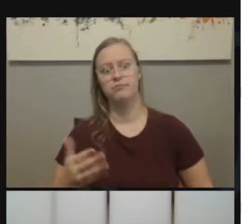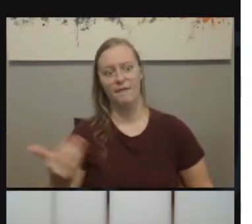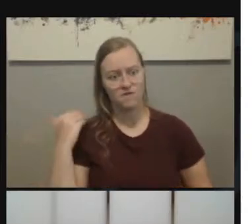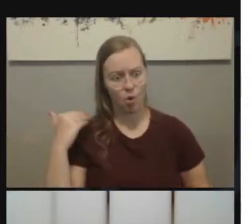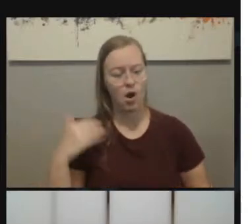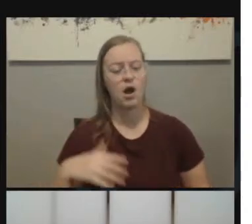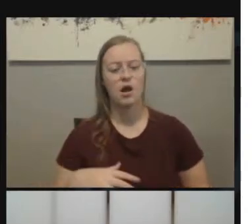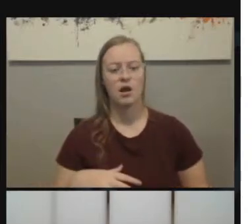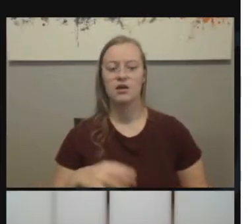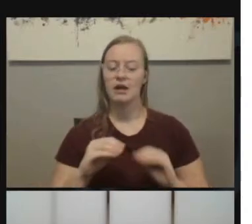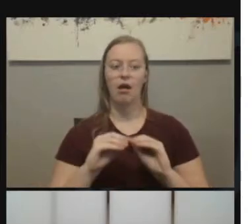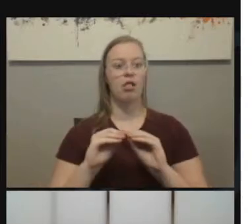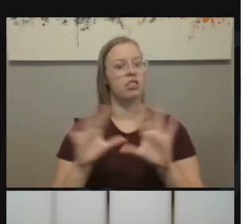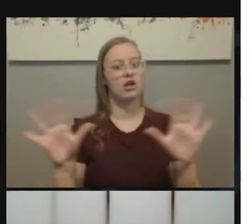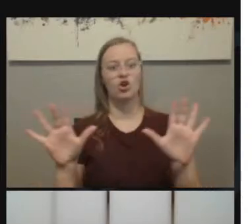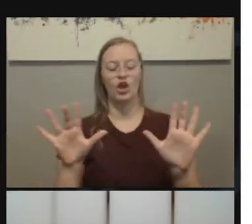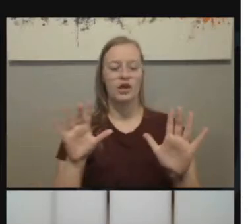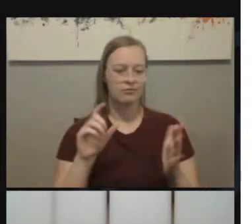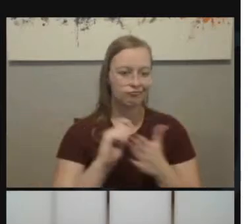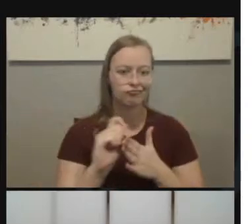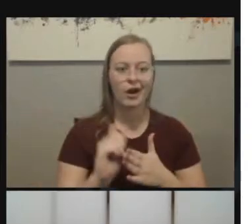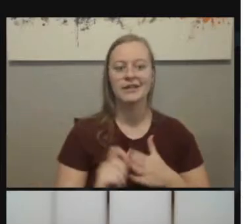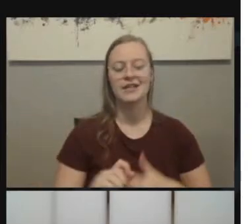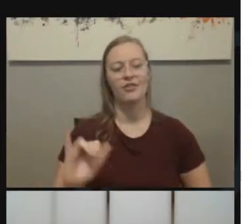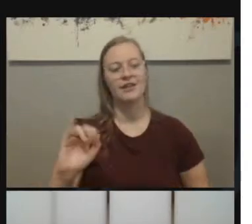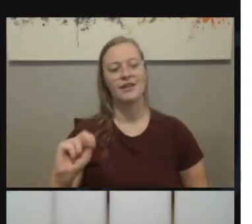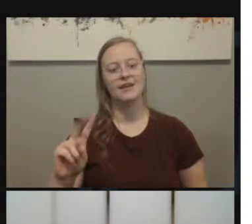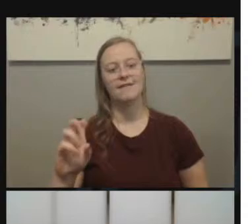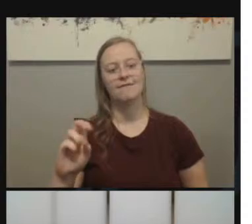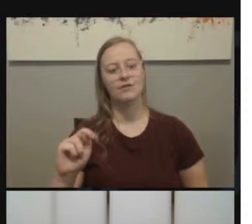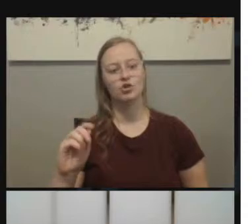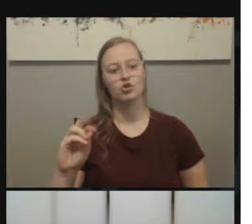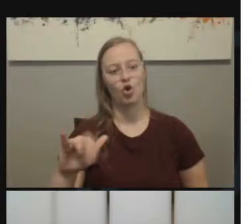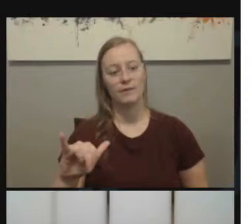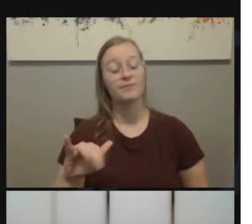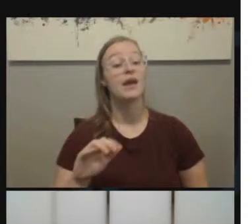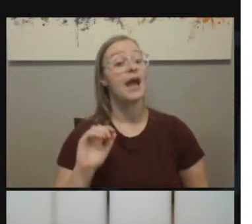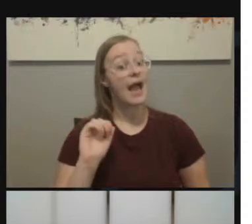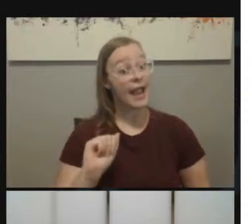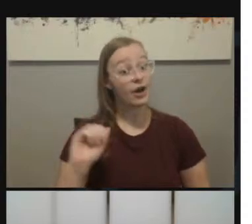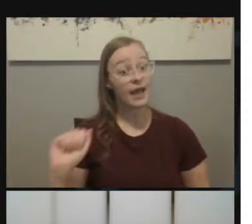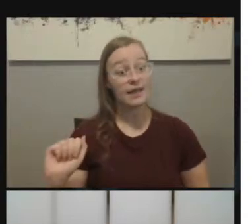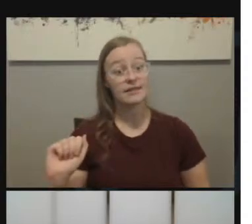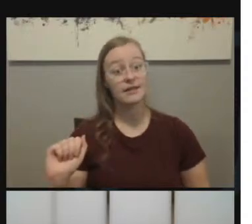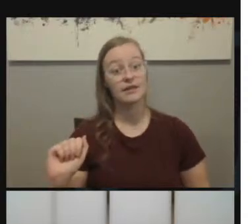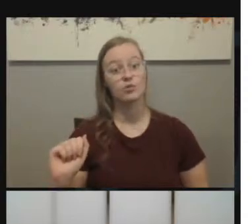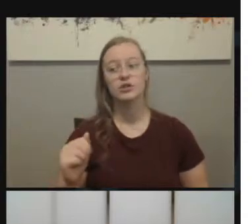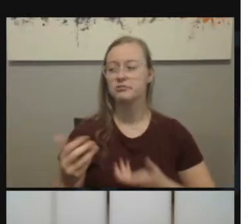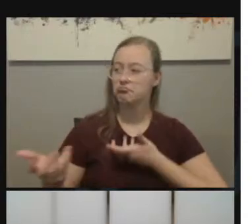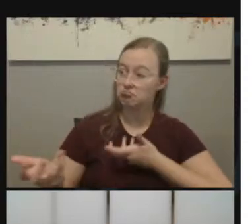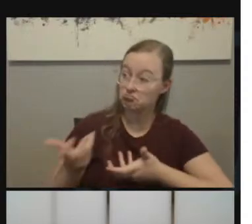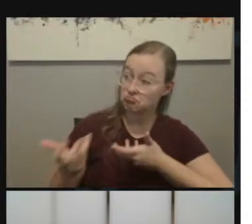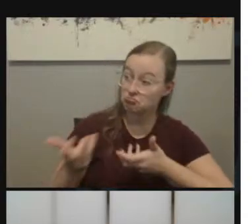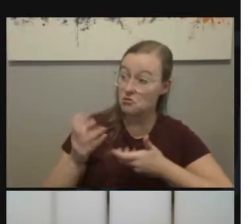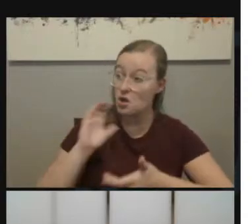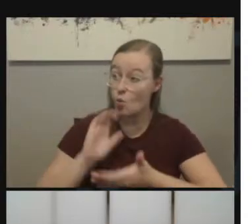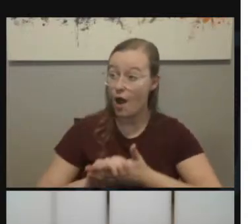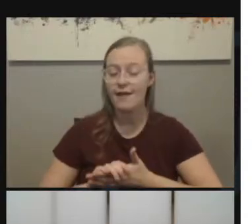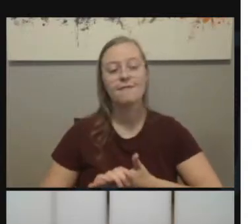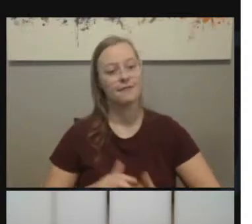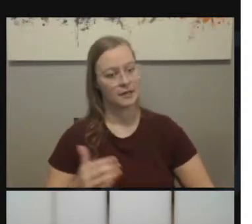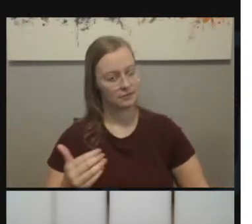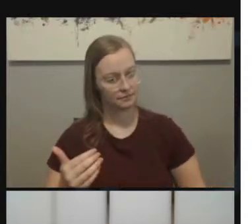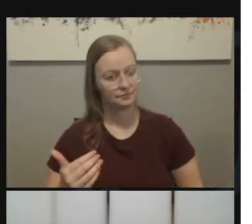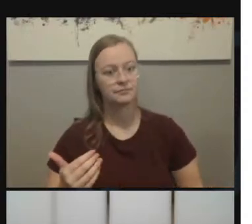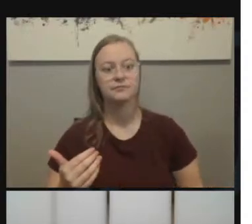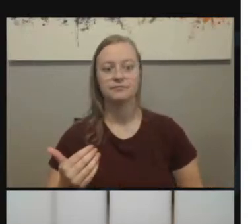Clearly, in writing down this inventory, Aaron Anthony was consulting his wife, who would have had a memory